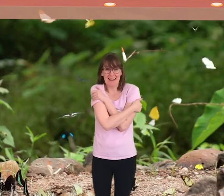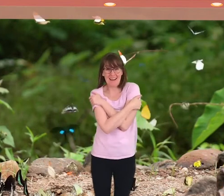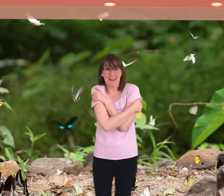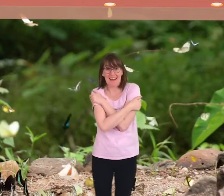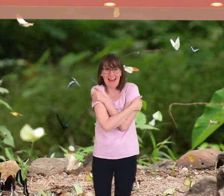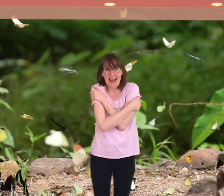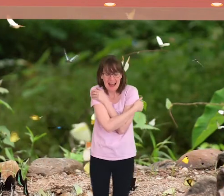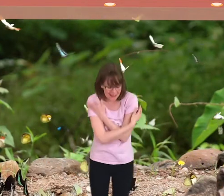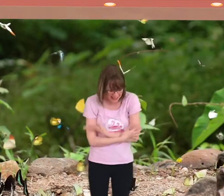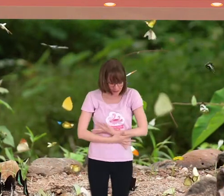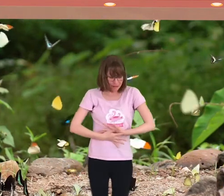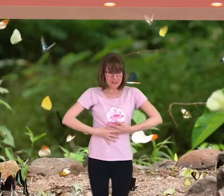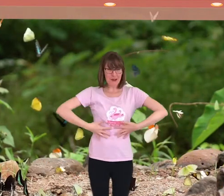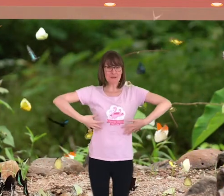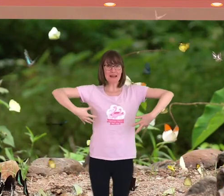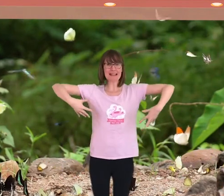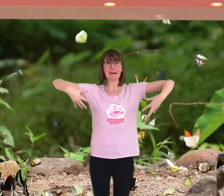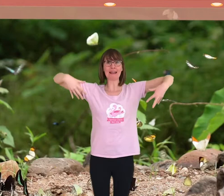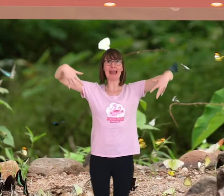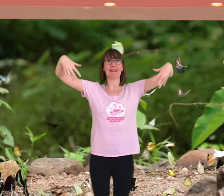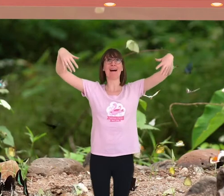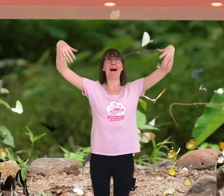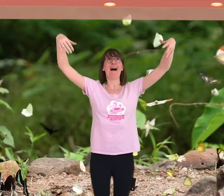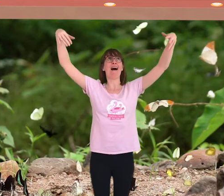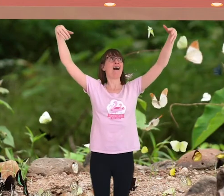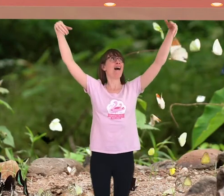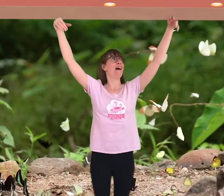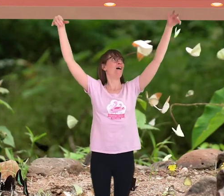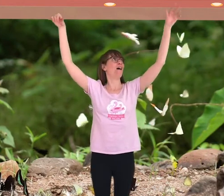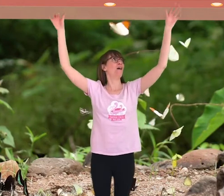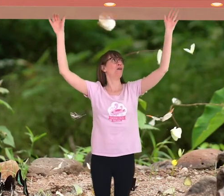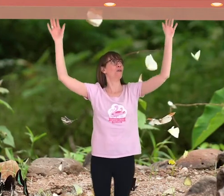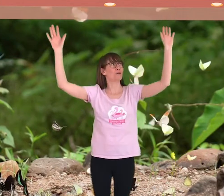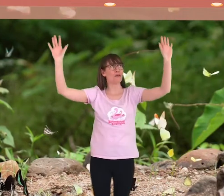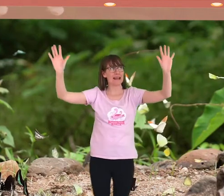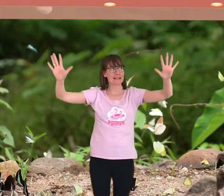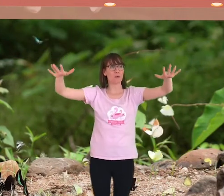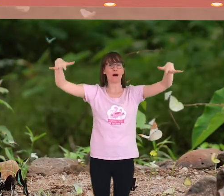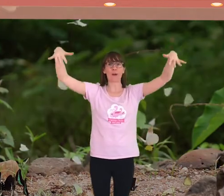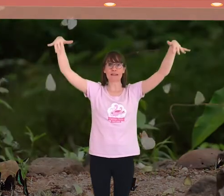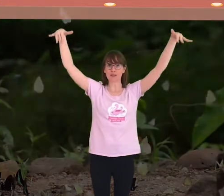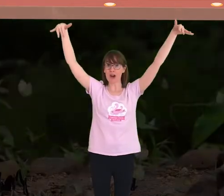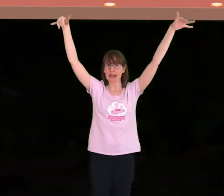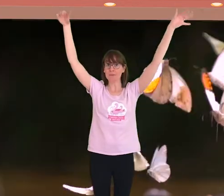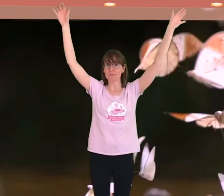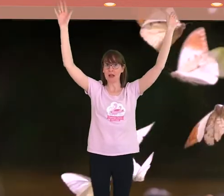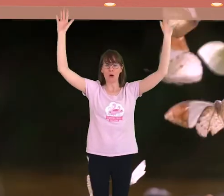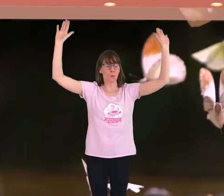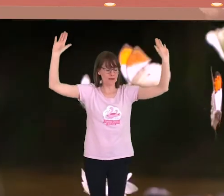it. And then let's reach those wings out again. Oh, great, so our wings are